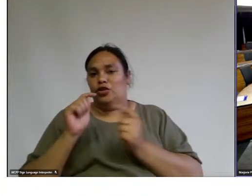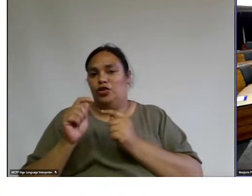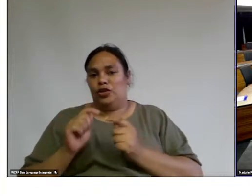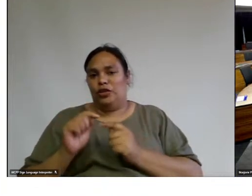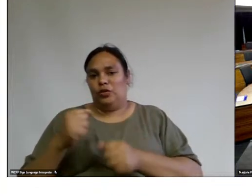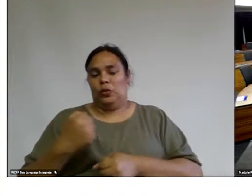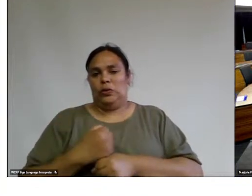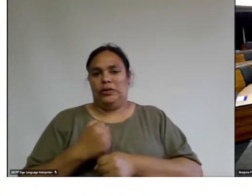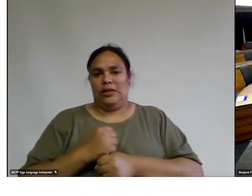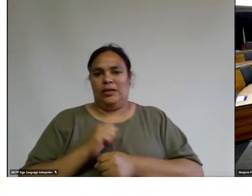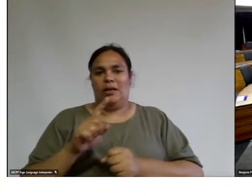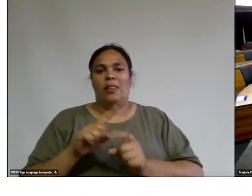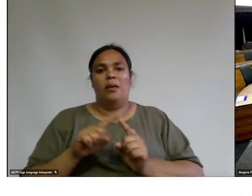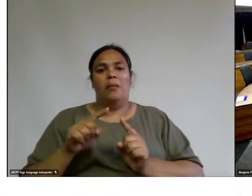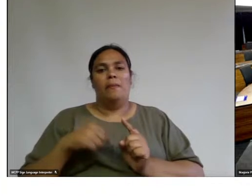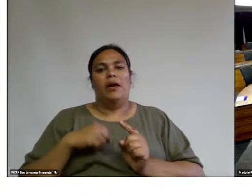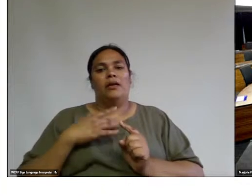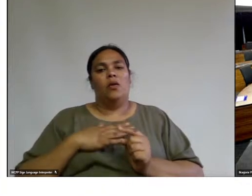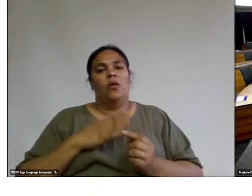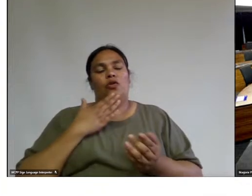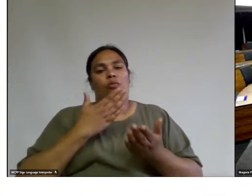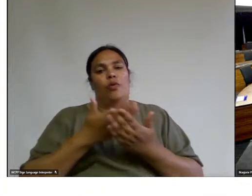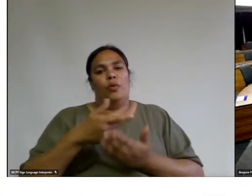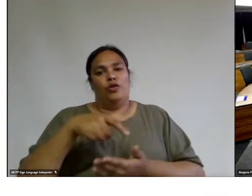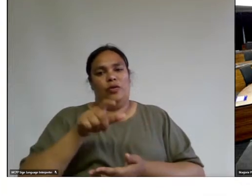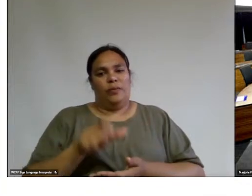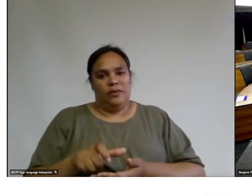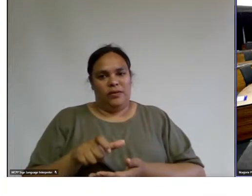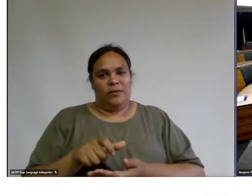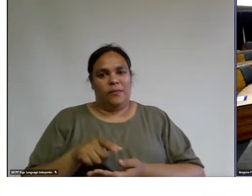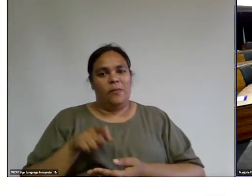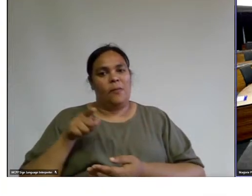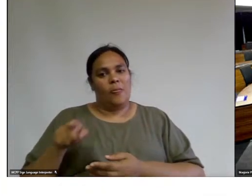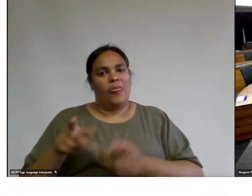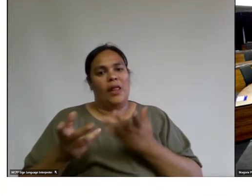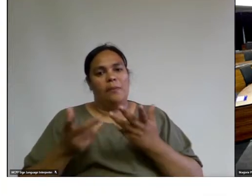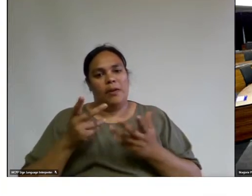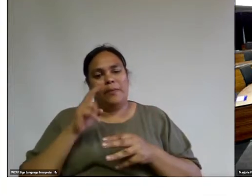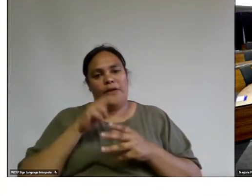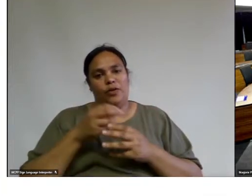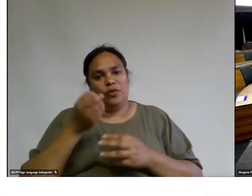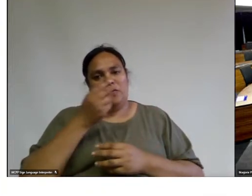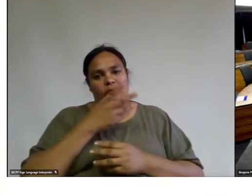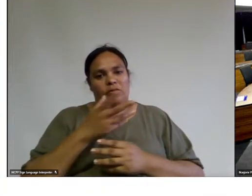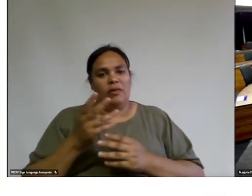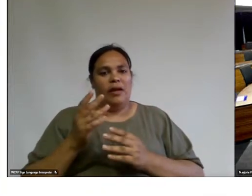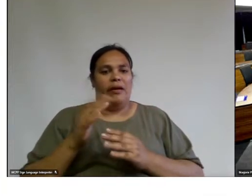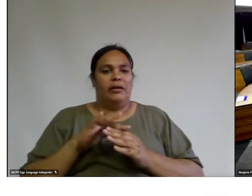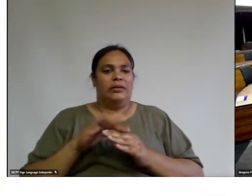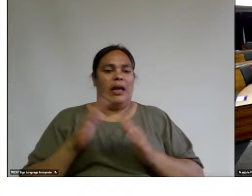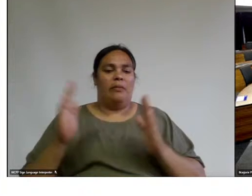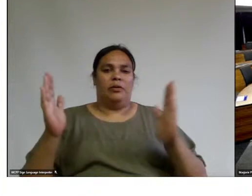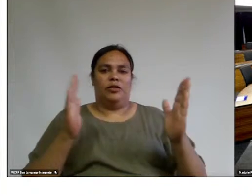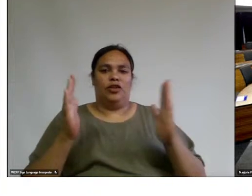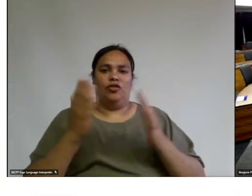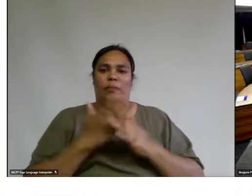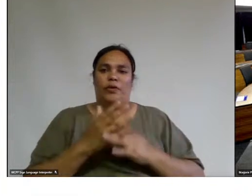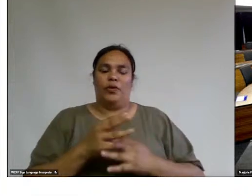standards. Perhaps I want to then propose that, Chair, you must maybe convene a session